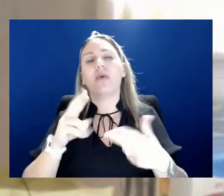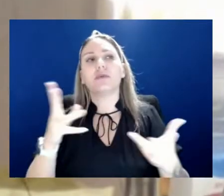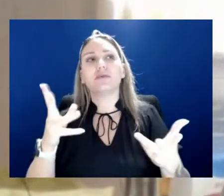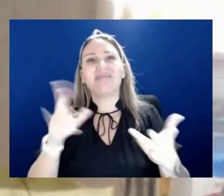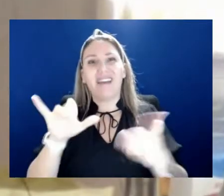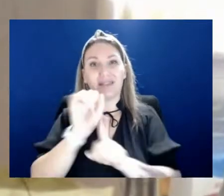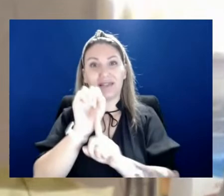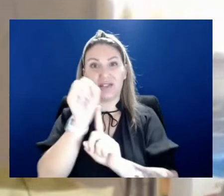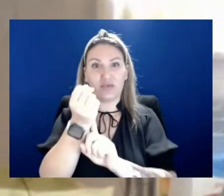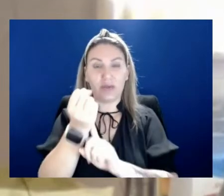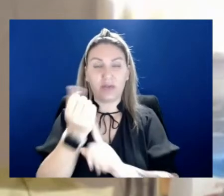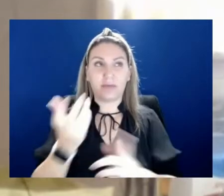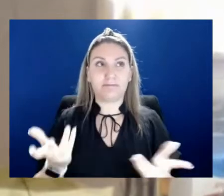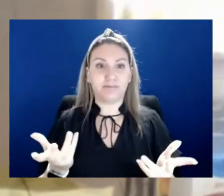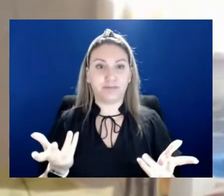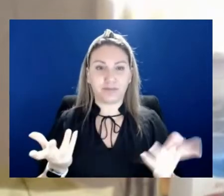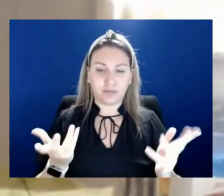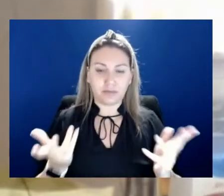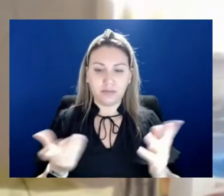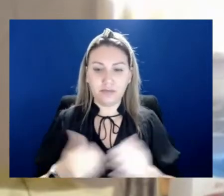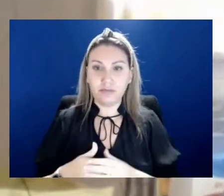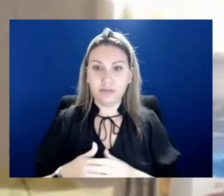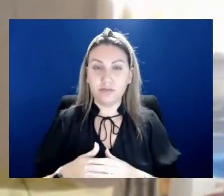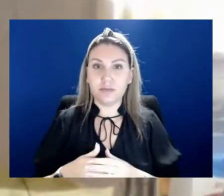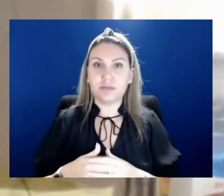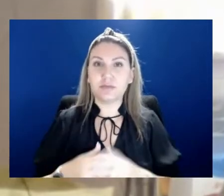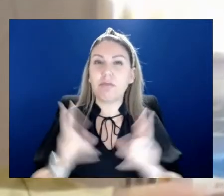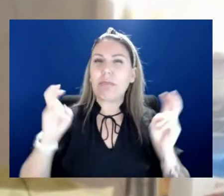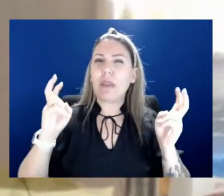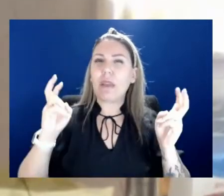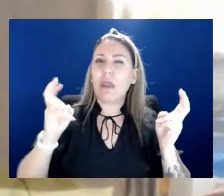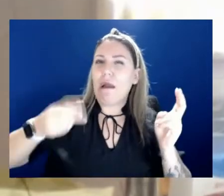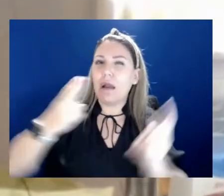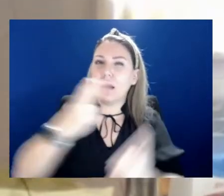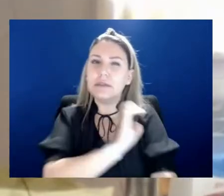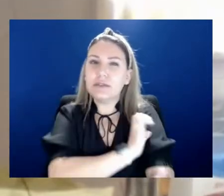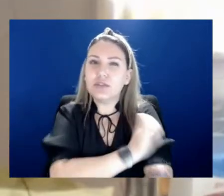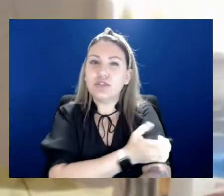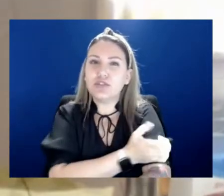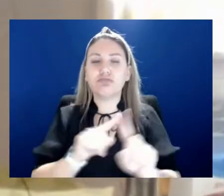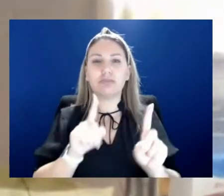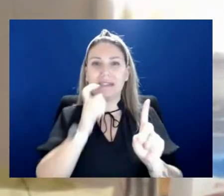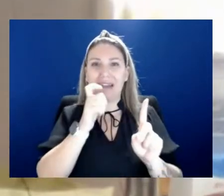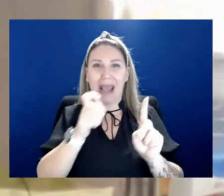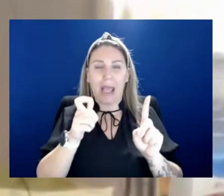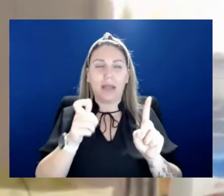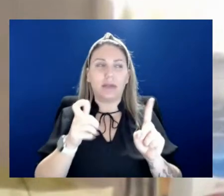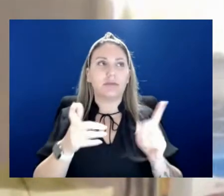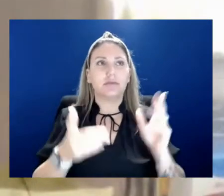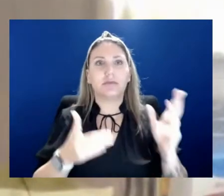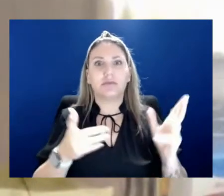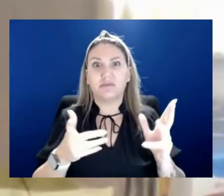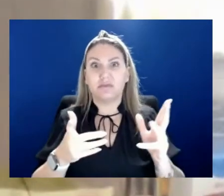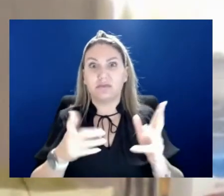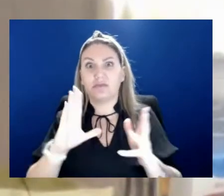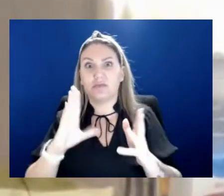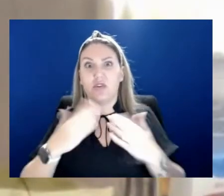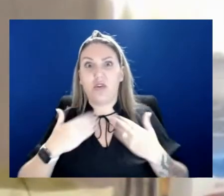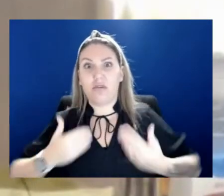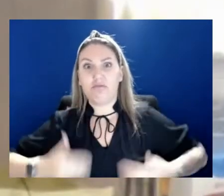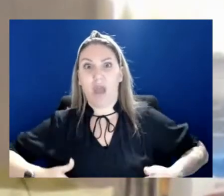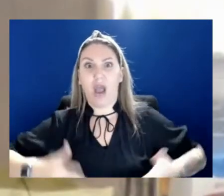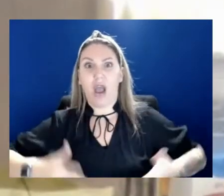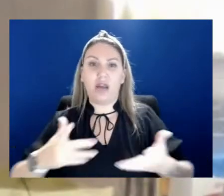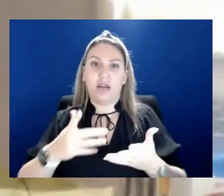it's a high energy, but you're not usually missing pieces of